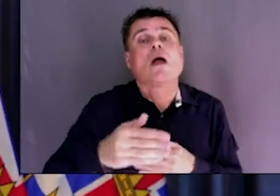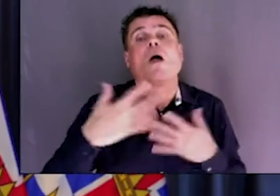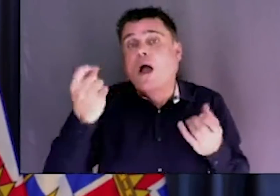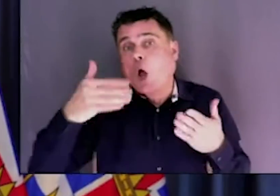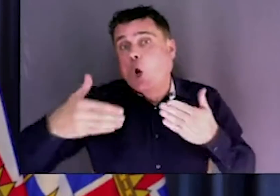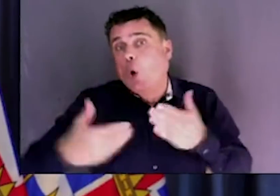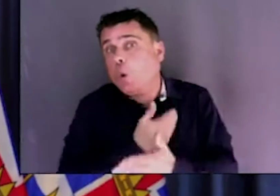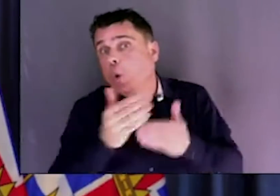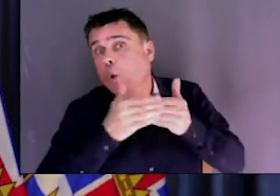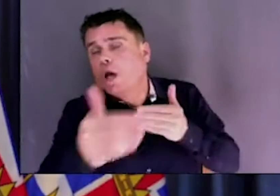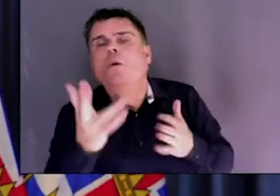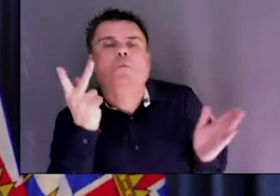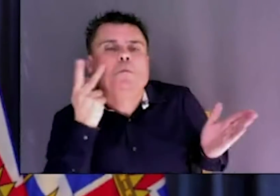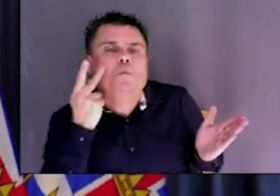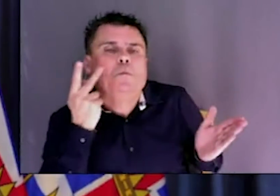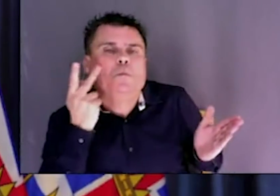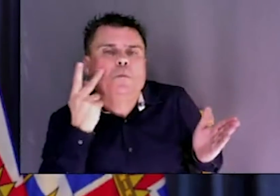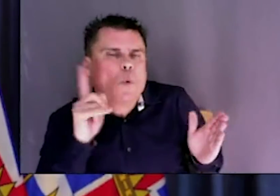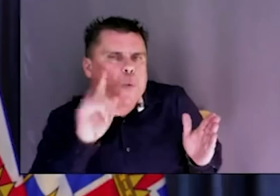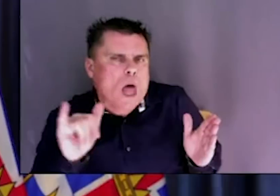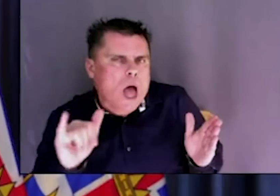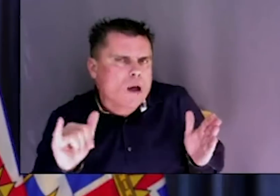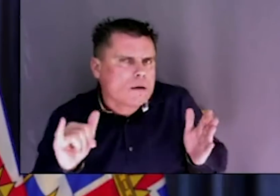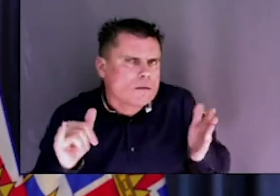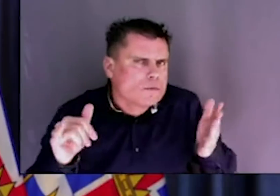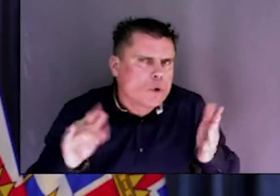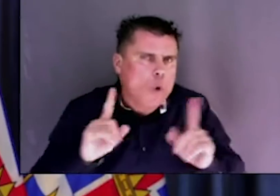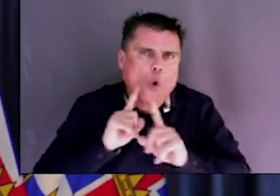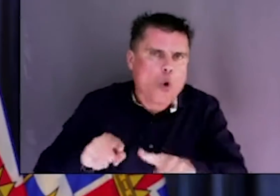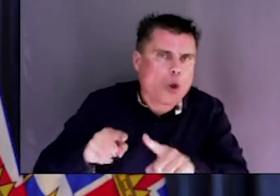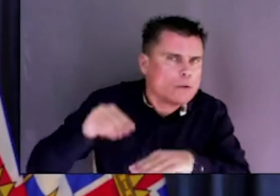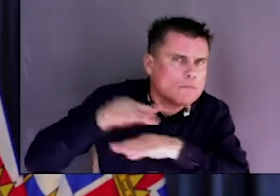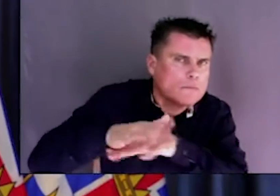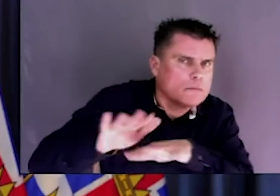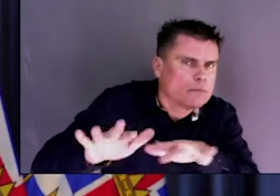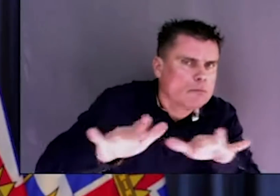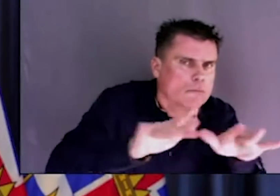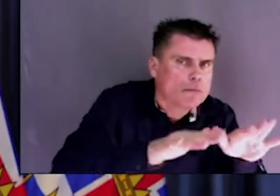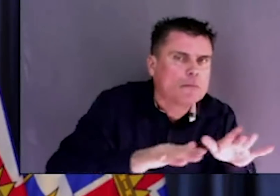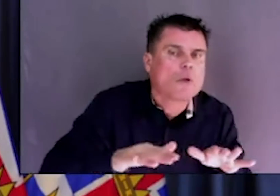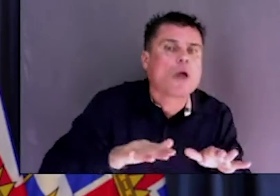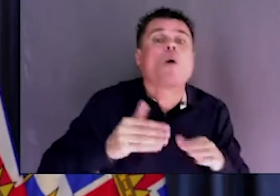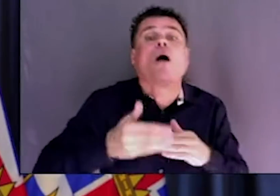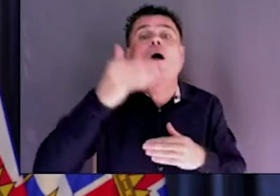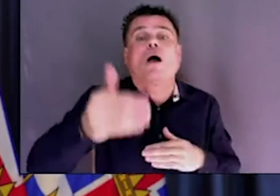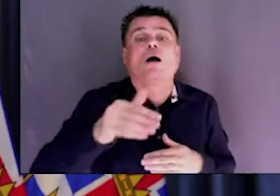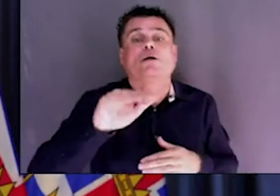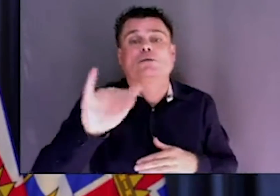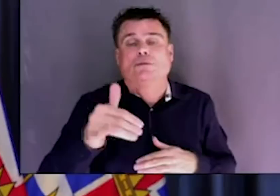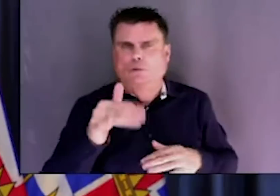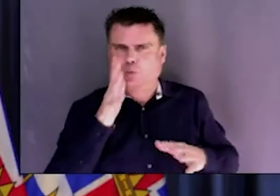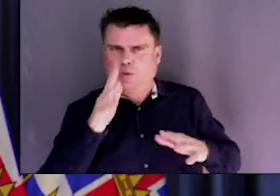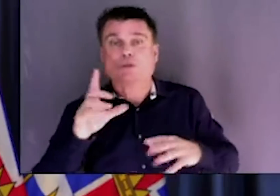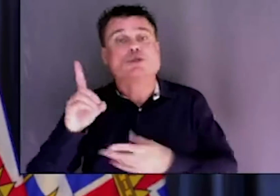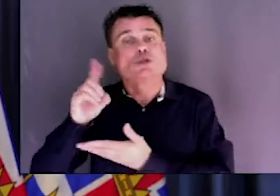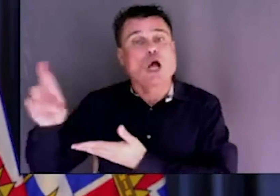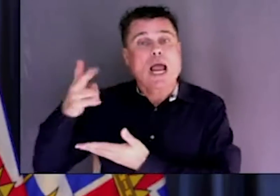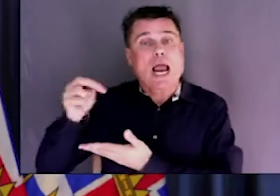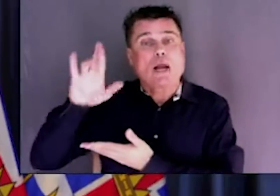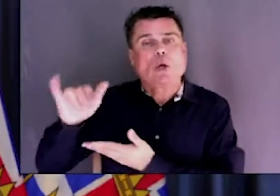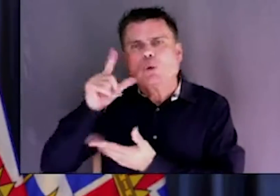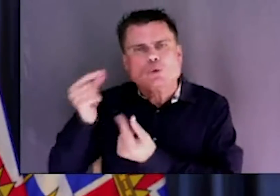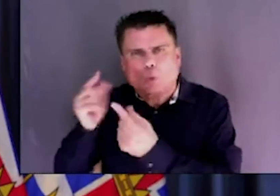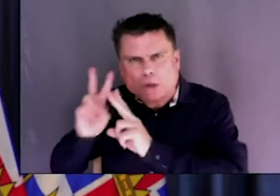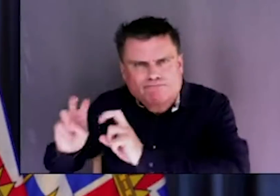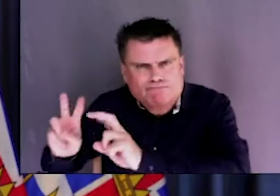But Dr. Henry will assess the data. She'll do her analysis. She'll brief the government, and decisions will be made at that time. I